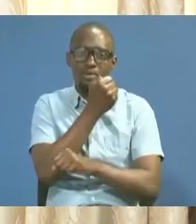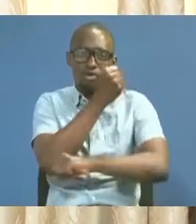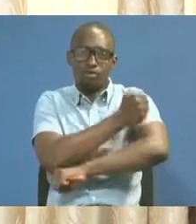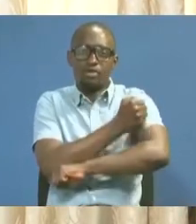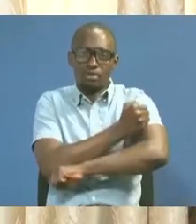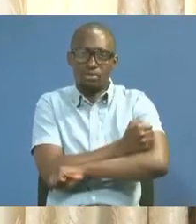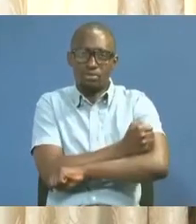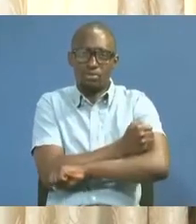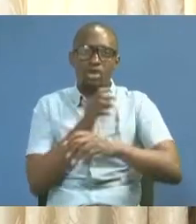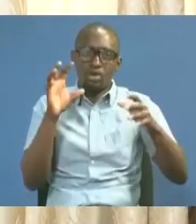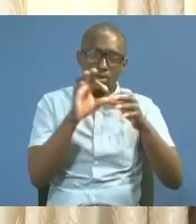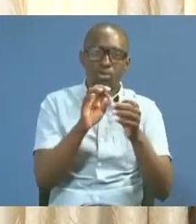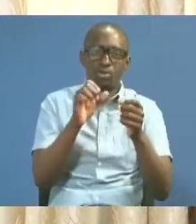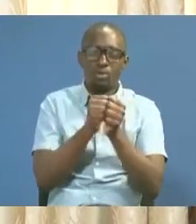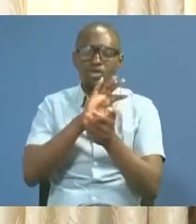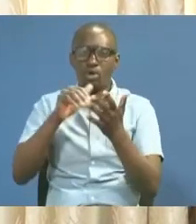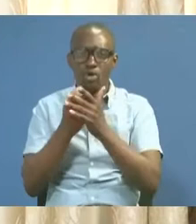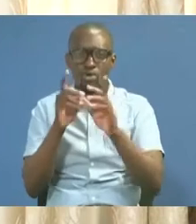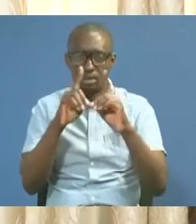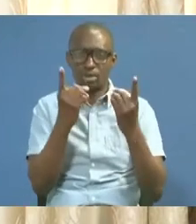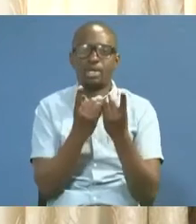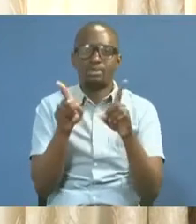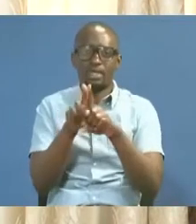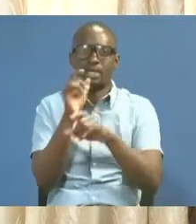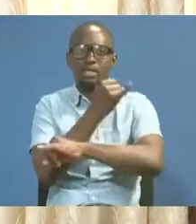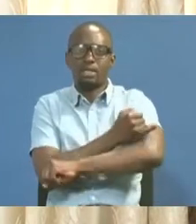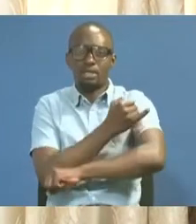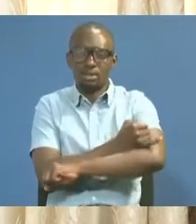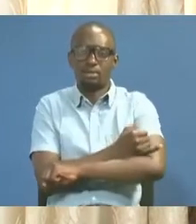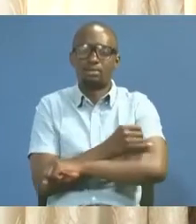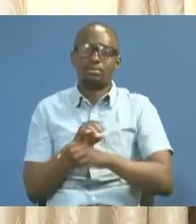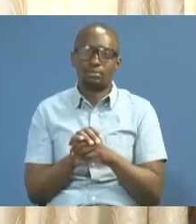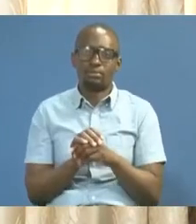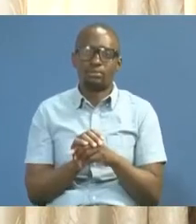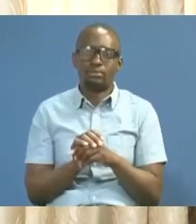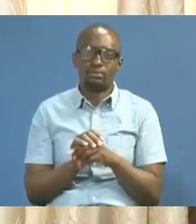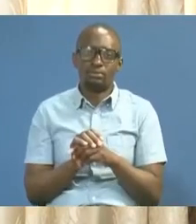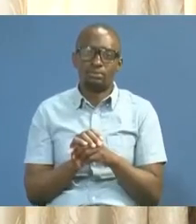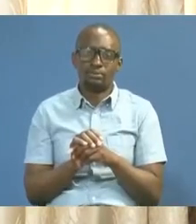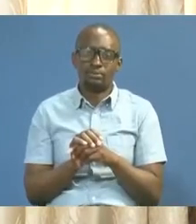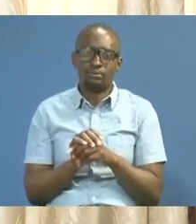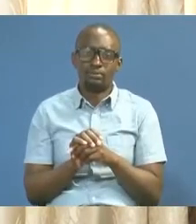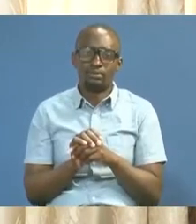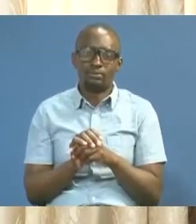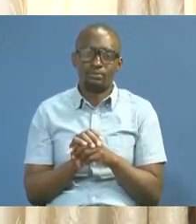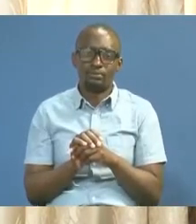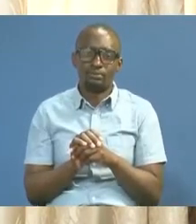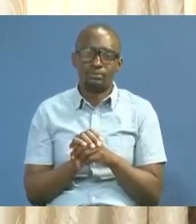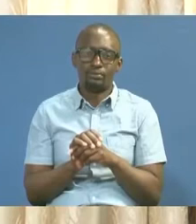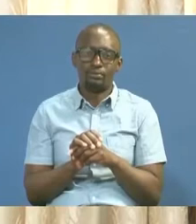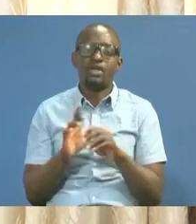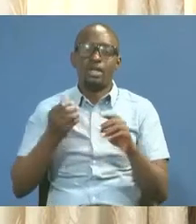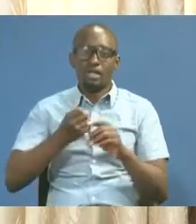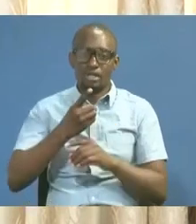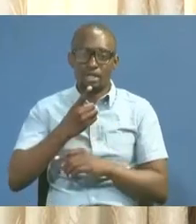in liaison with all the departments and the institute that I had mentioned earlier. The Dean's